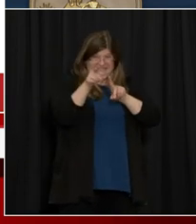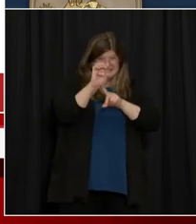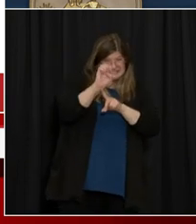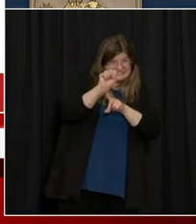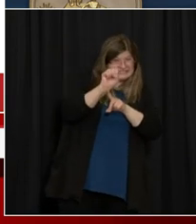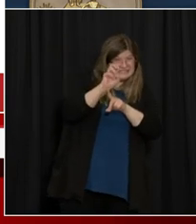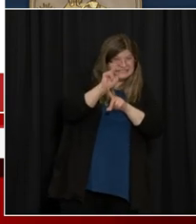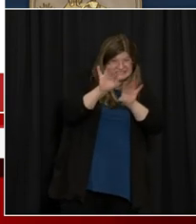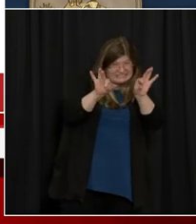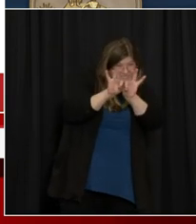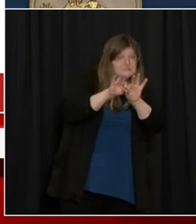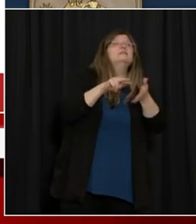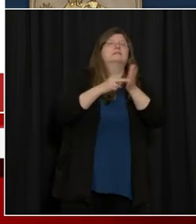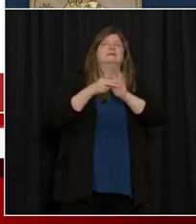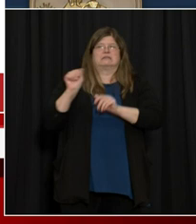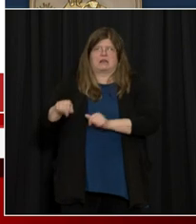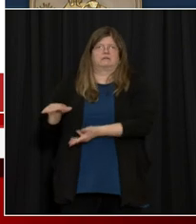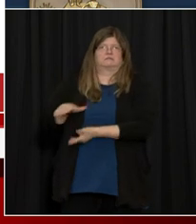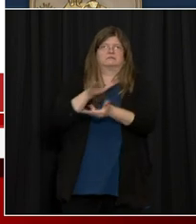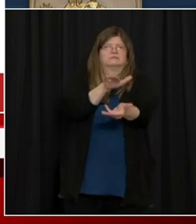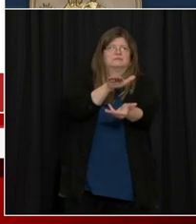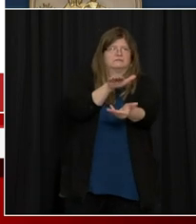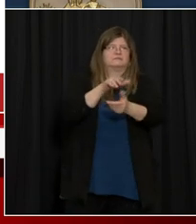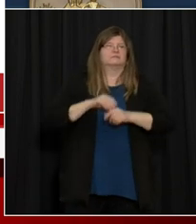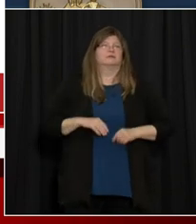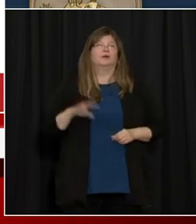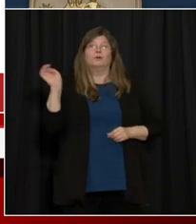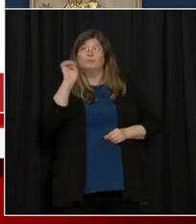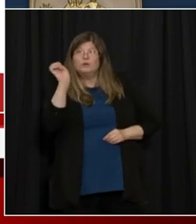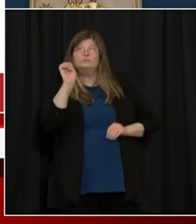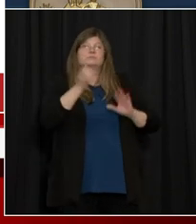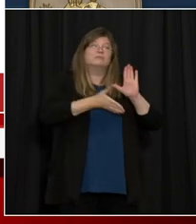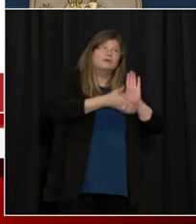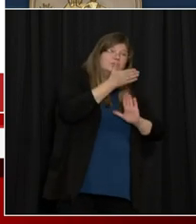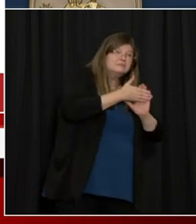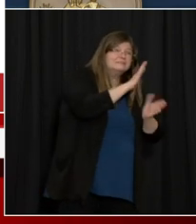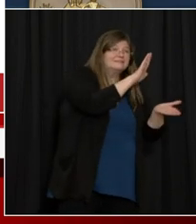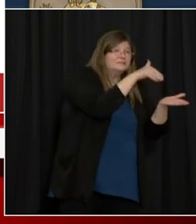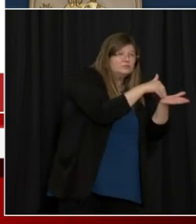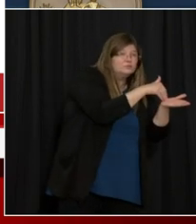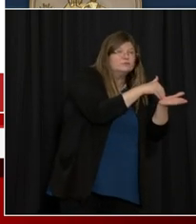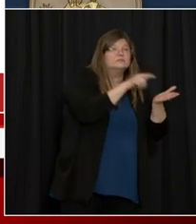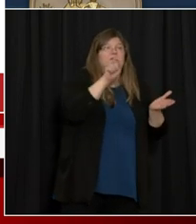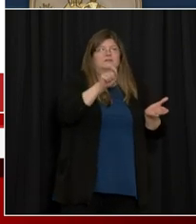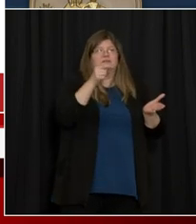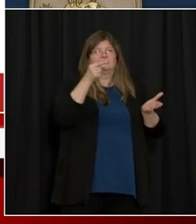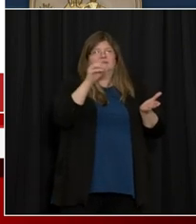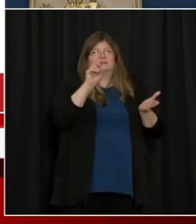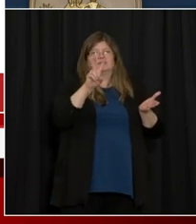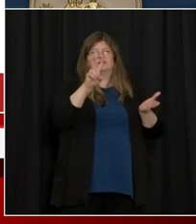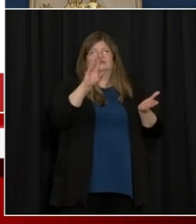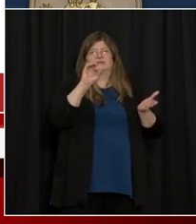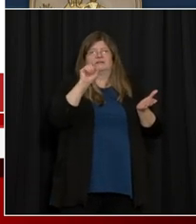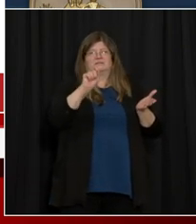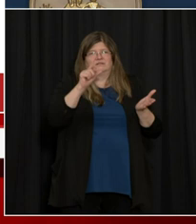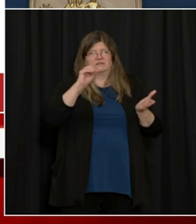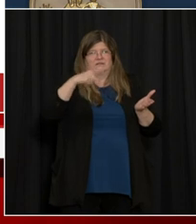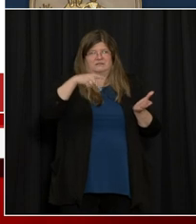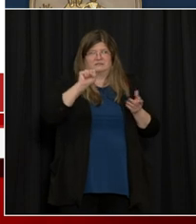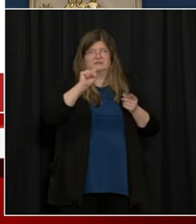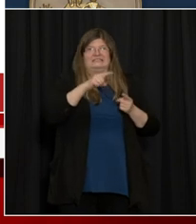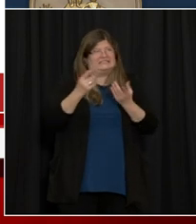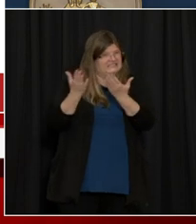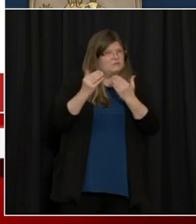team in the Emergency Operations Center, as well as our GovOps team, to also begin sourcing